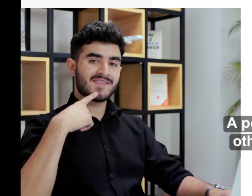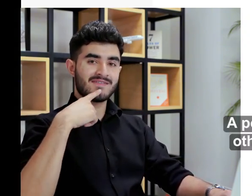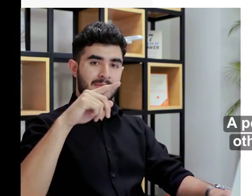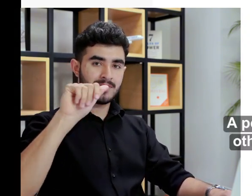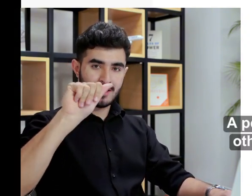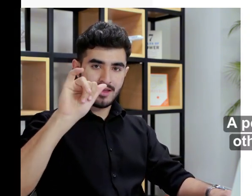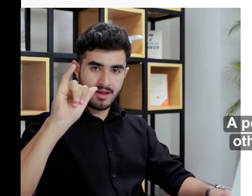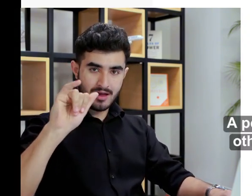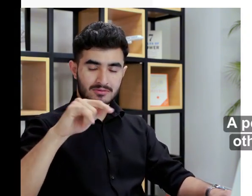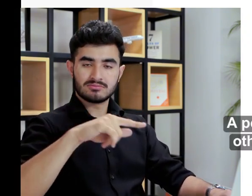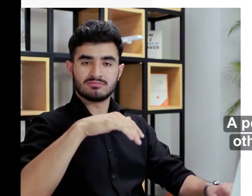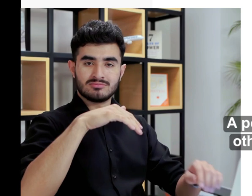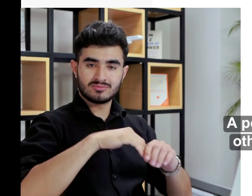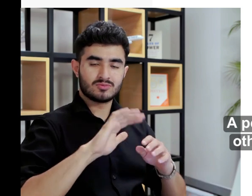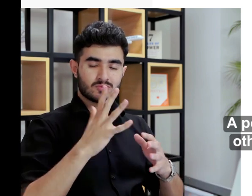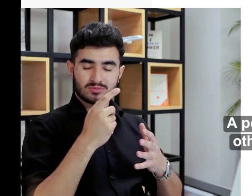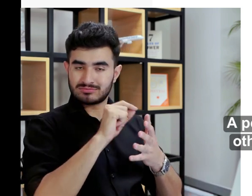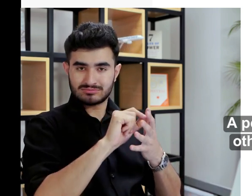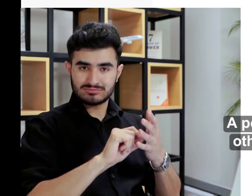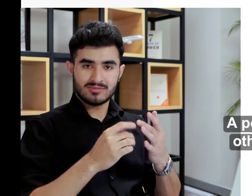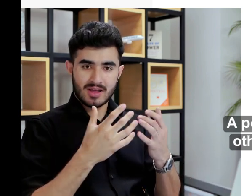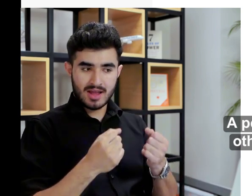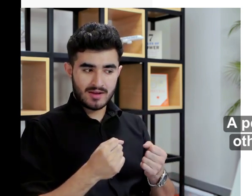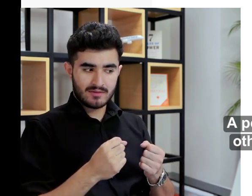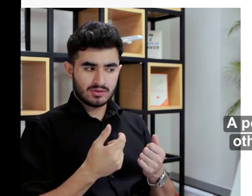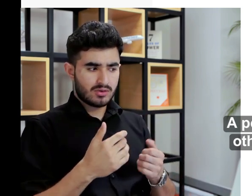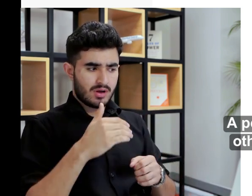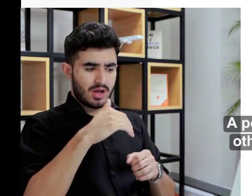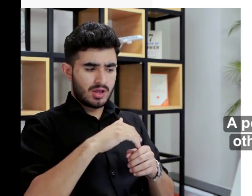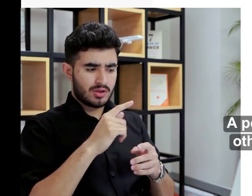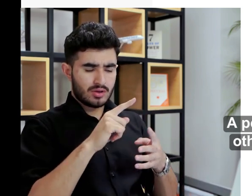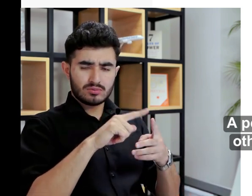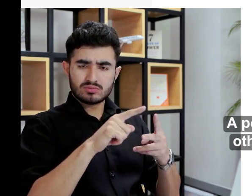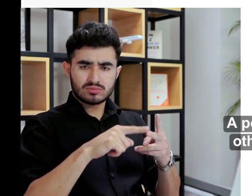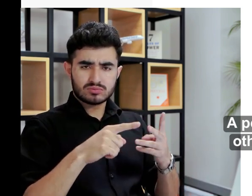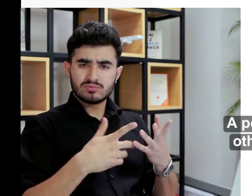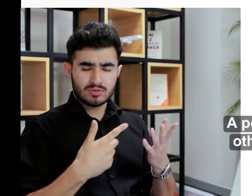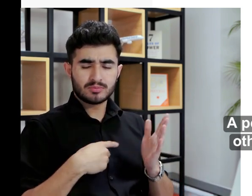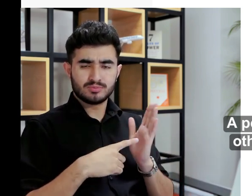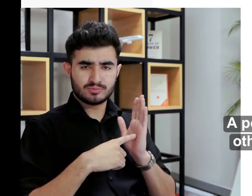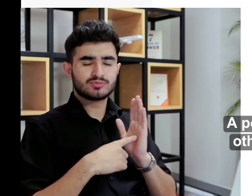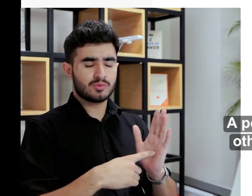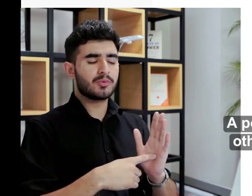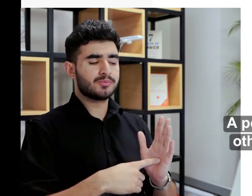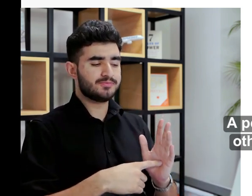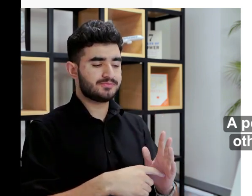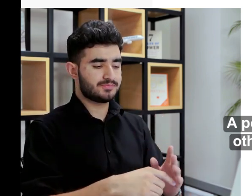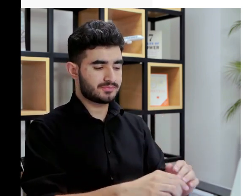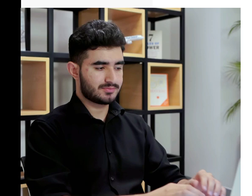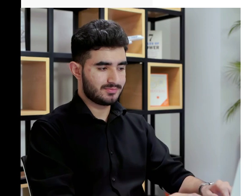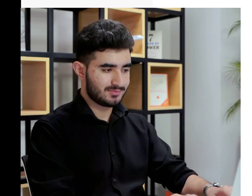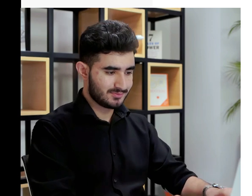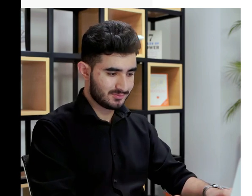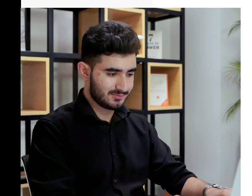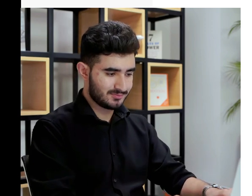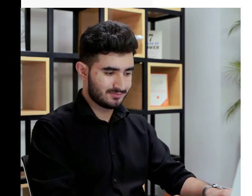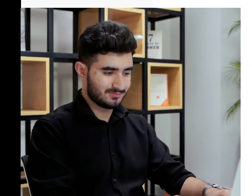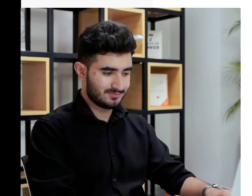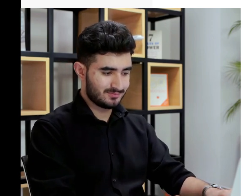a popular AI that gives responses in text and other formats. We'll get to that in detail later.